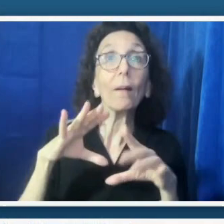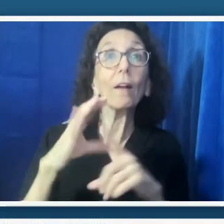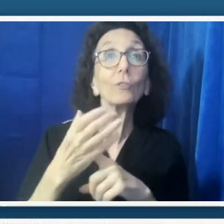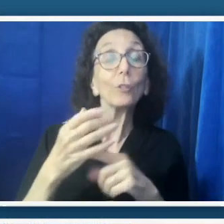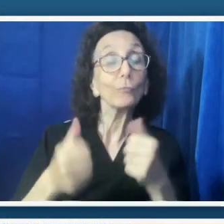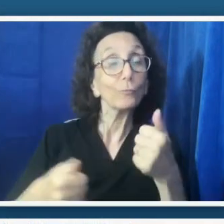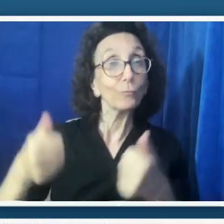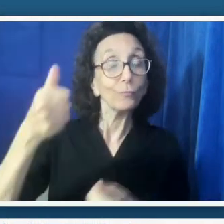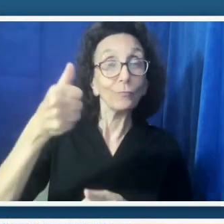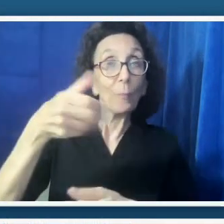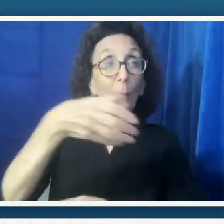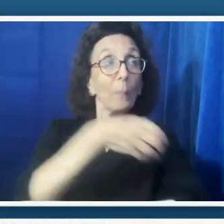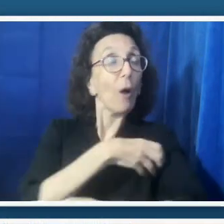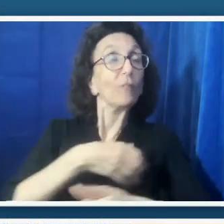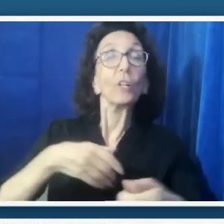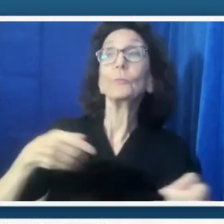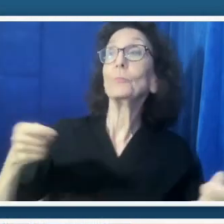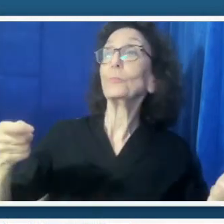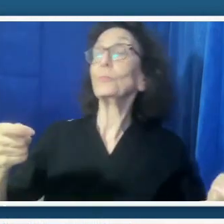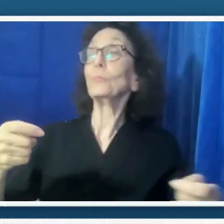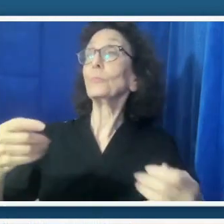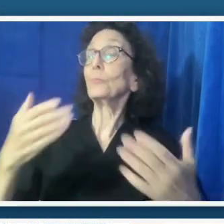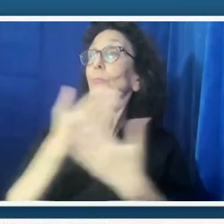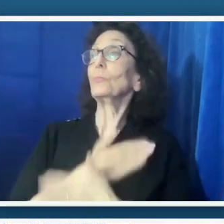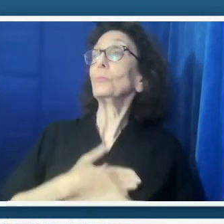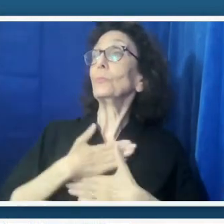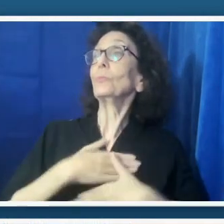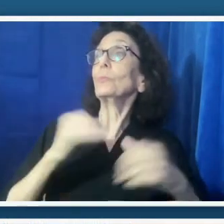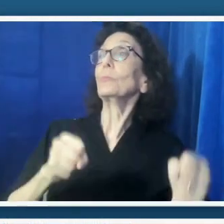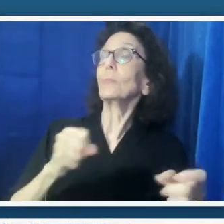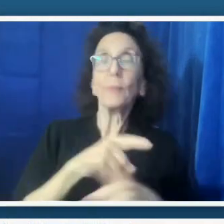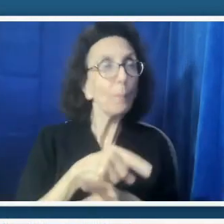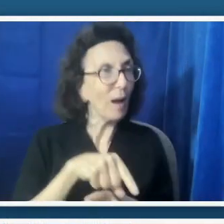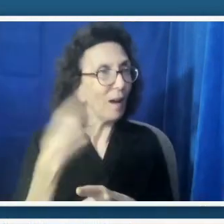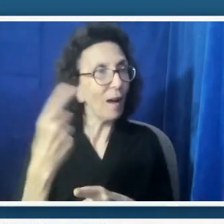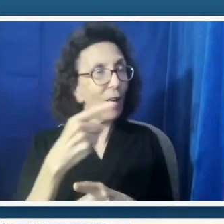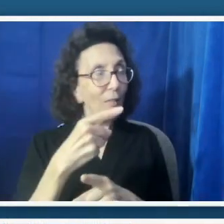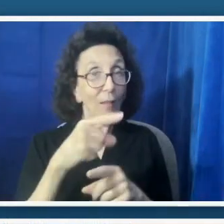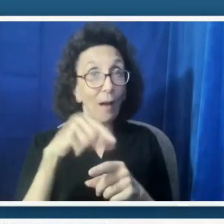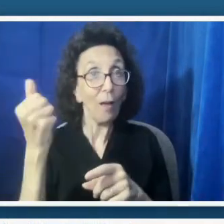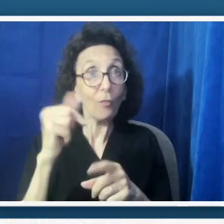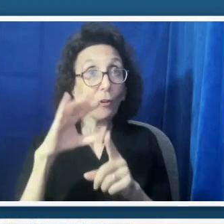was powerful, and all, other cultures, Black culture, other minority cultures